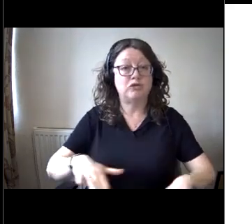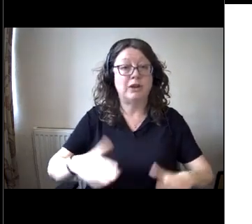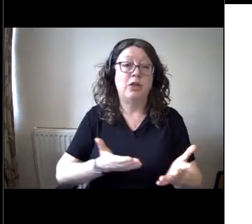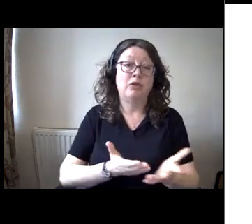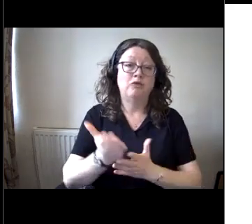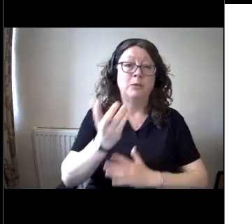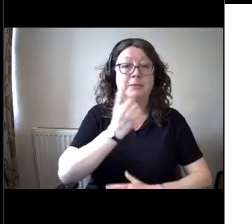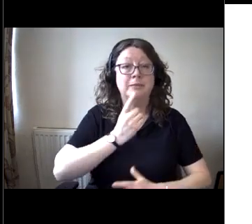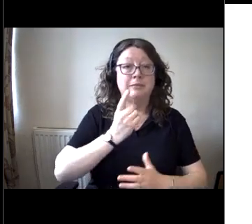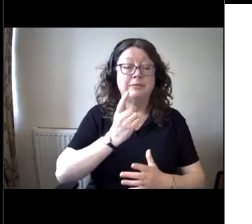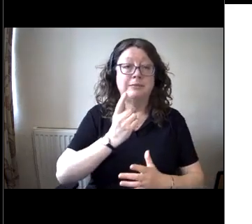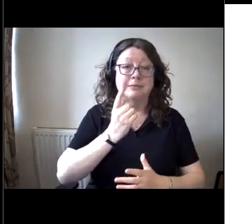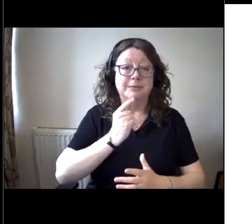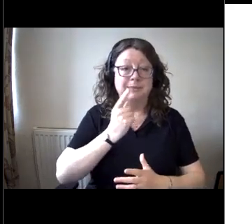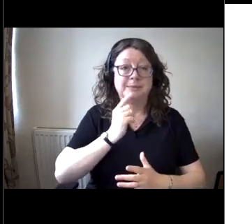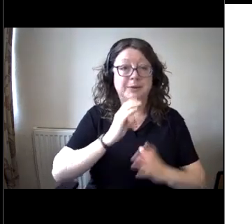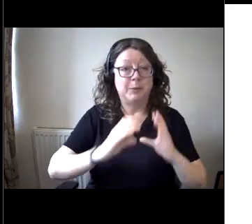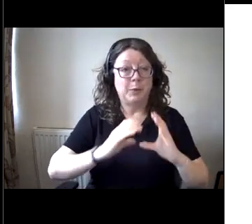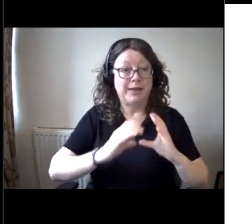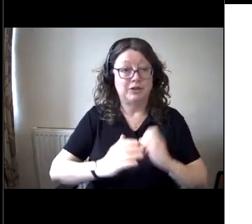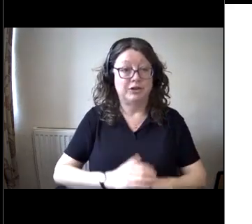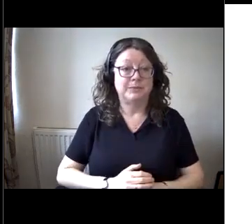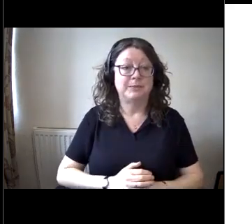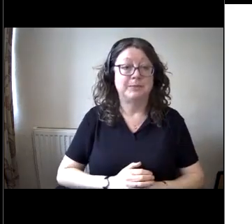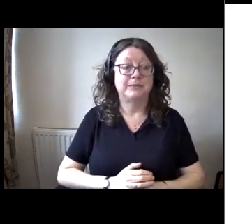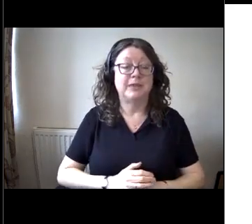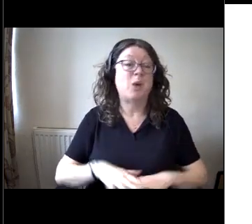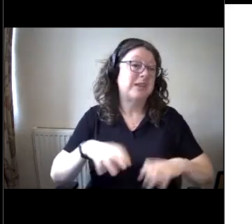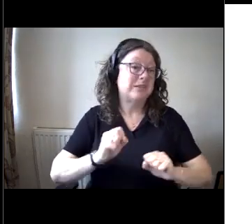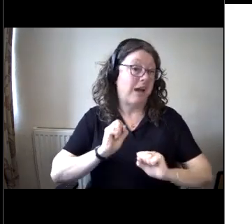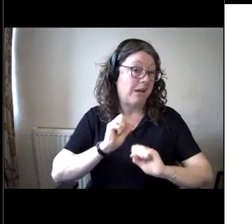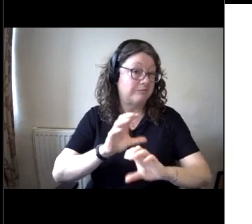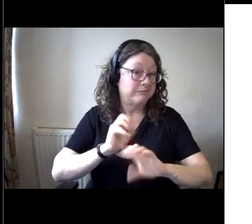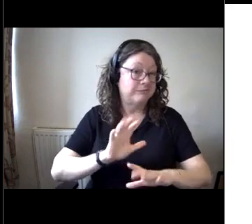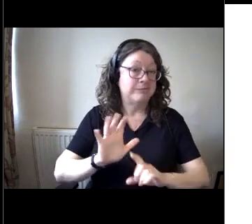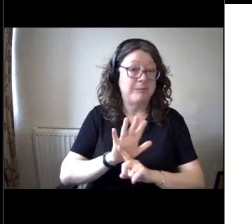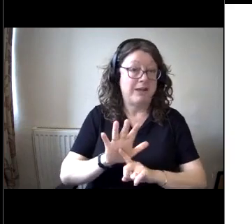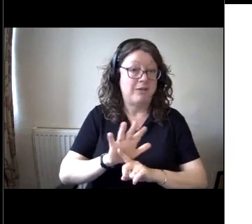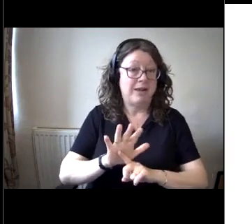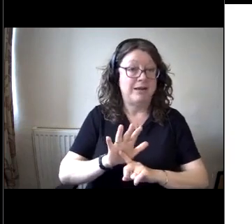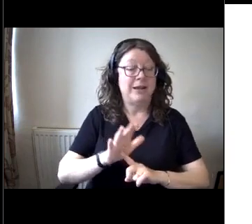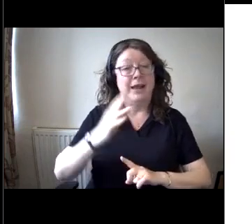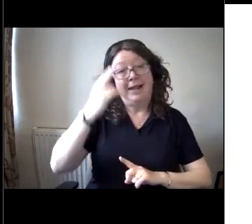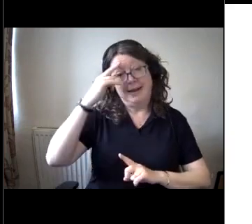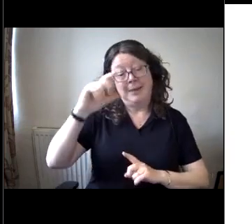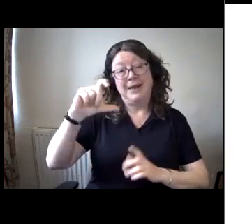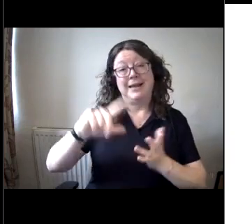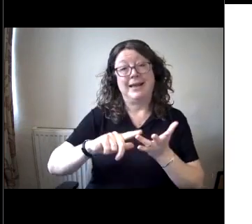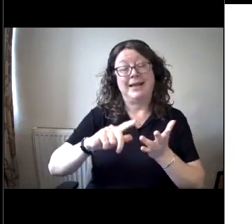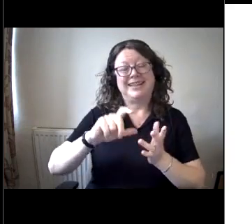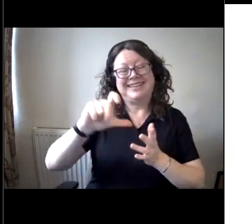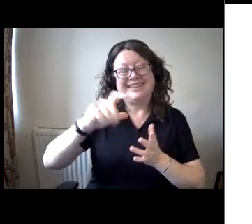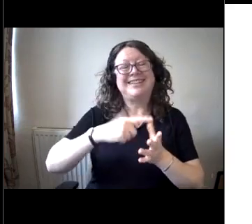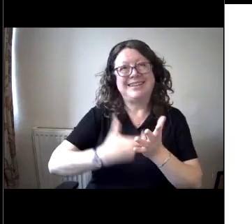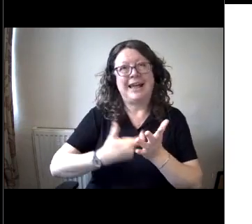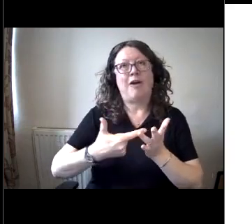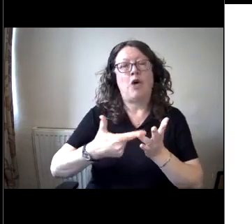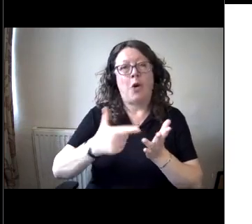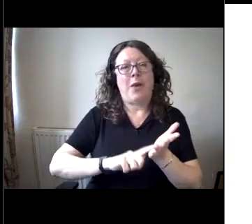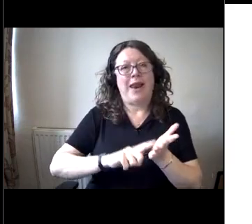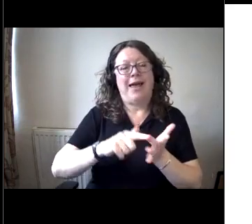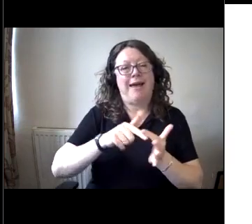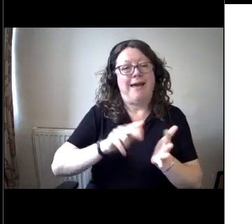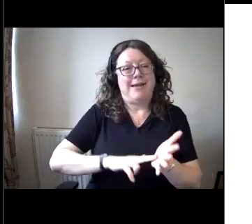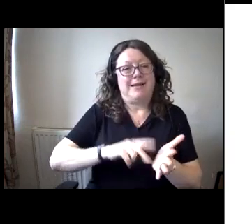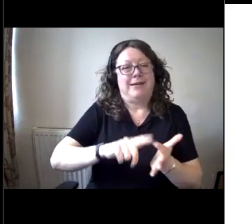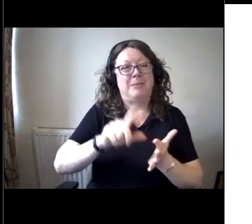myself. So my name is Caroline Vincent, but people call me Carrie, I do prefer that. I'm a speech and language therapist.